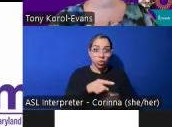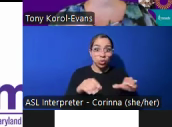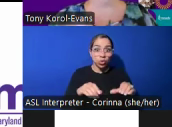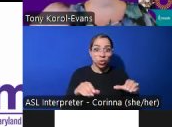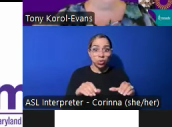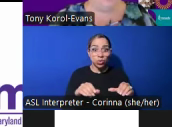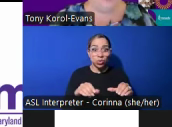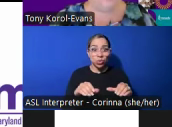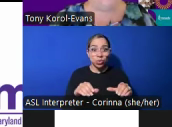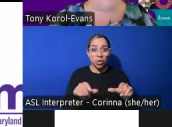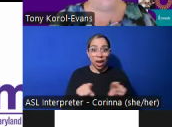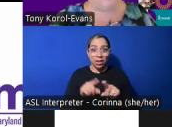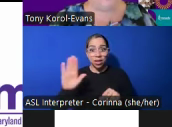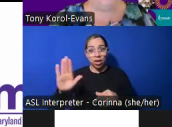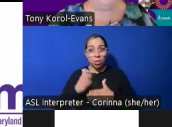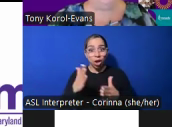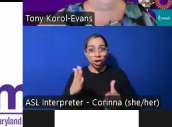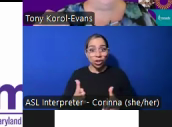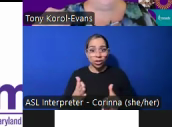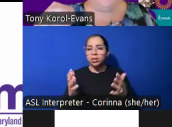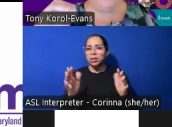when you are exploring this further,